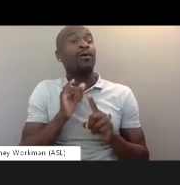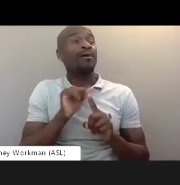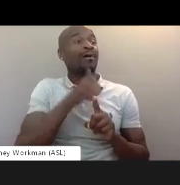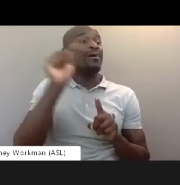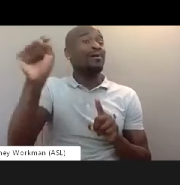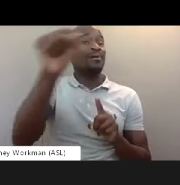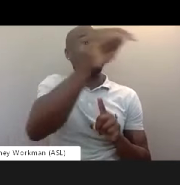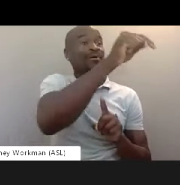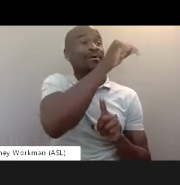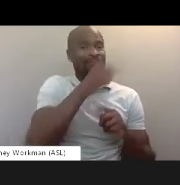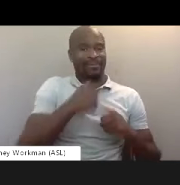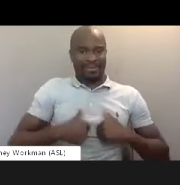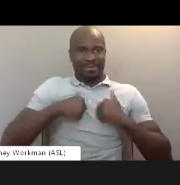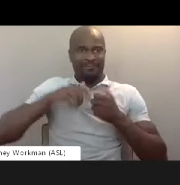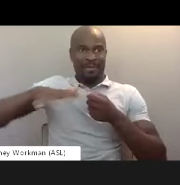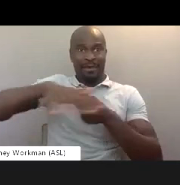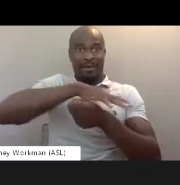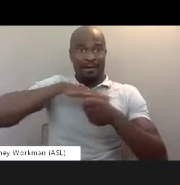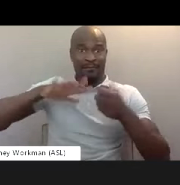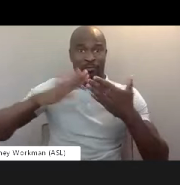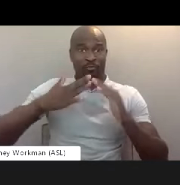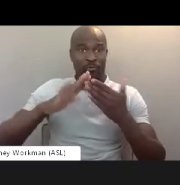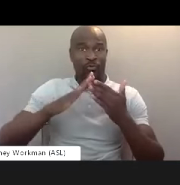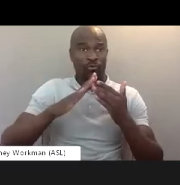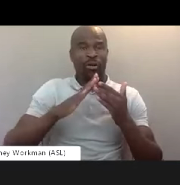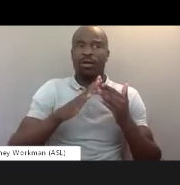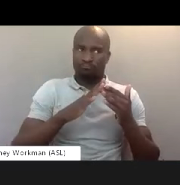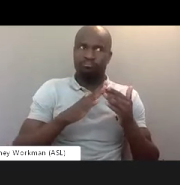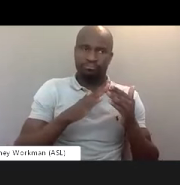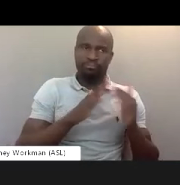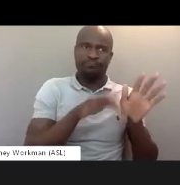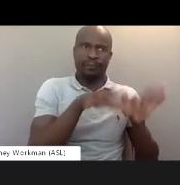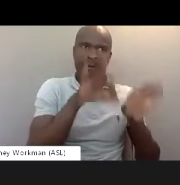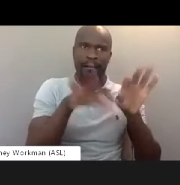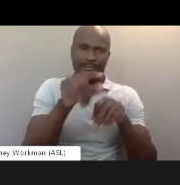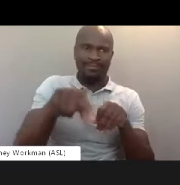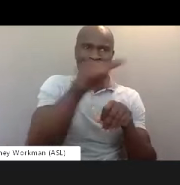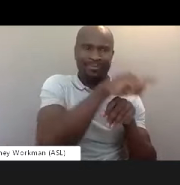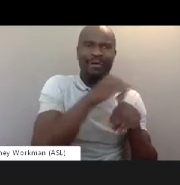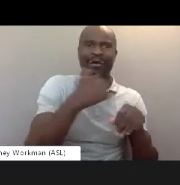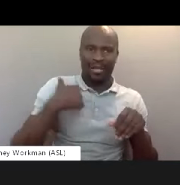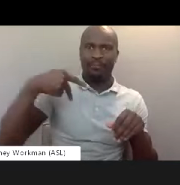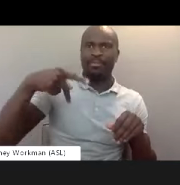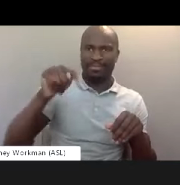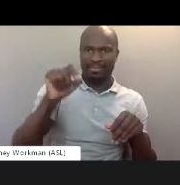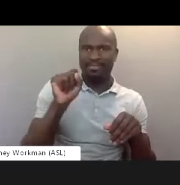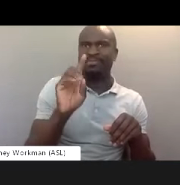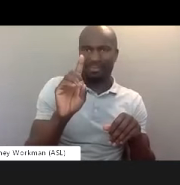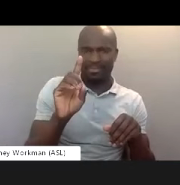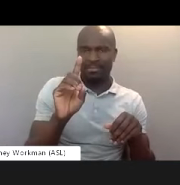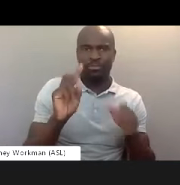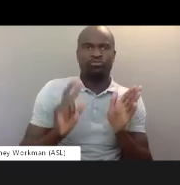community had double or triple the rates of PTSD and depression that we would expect in a general